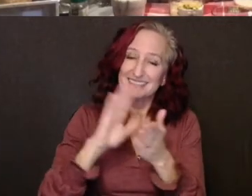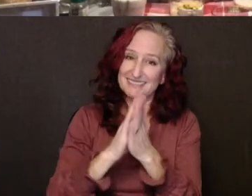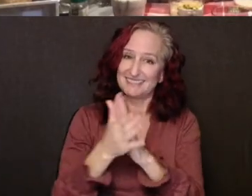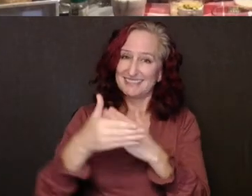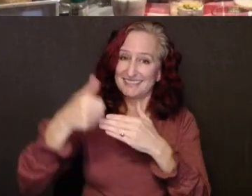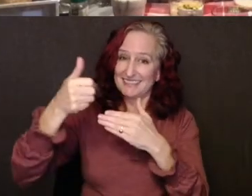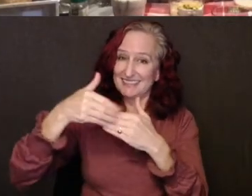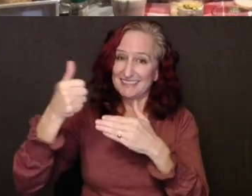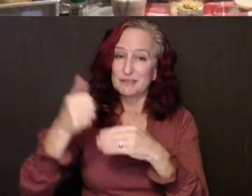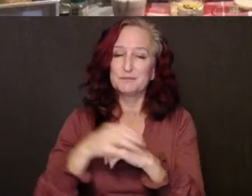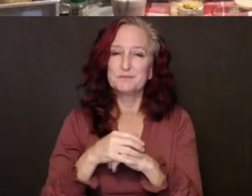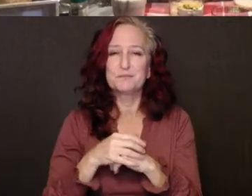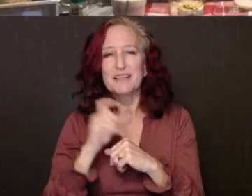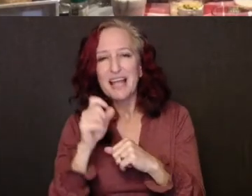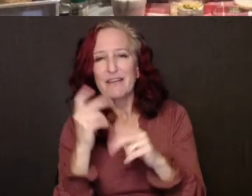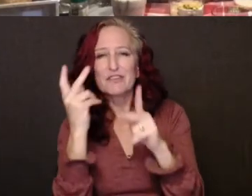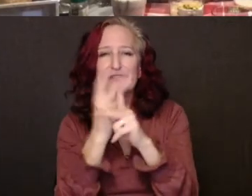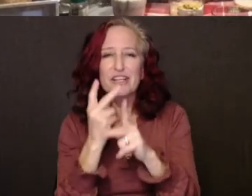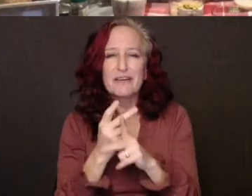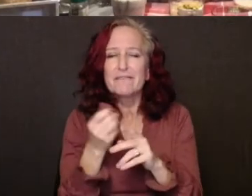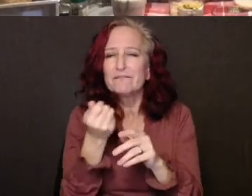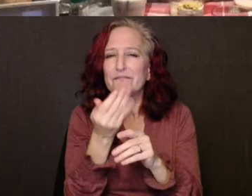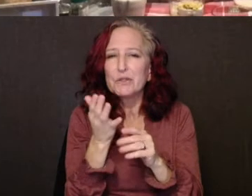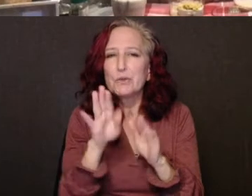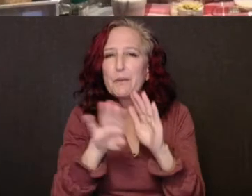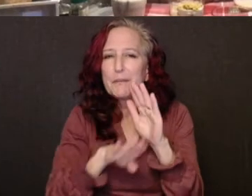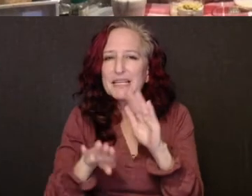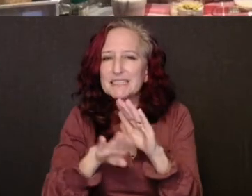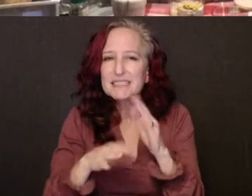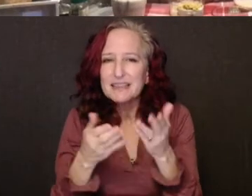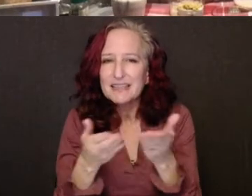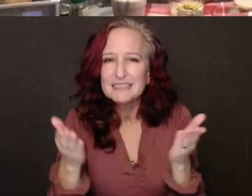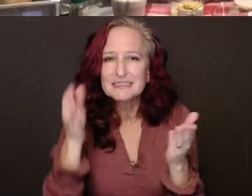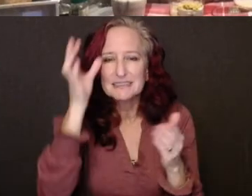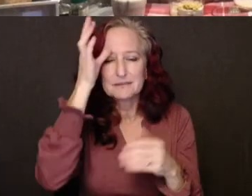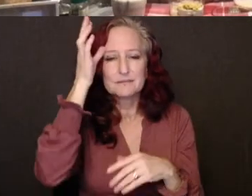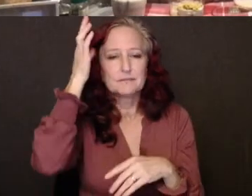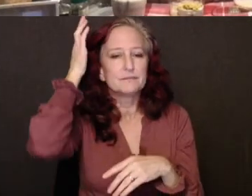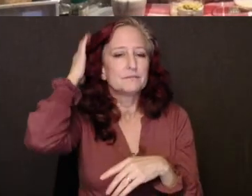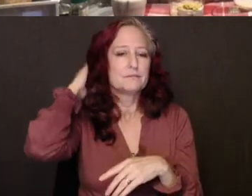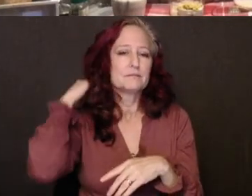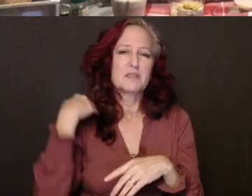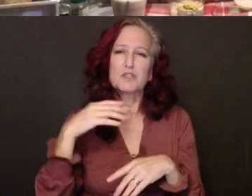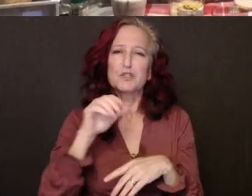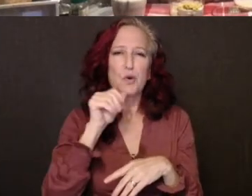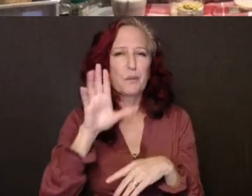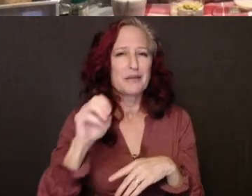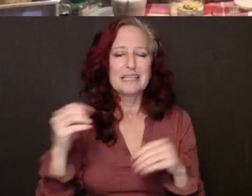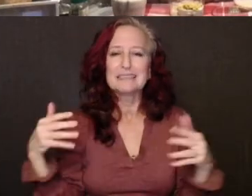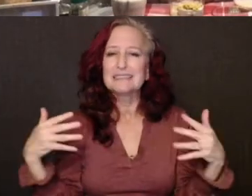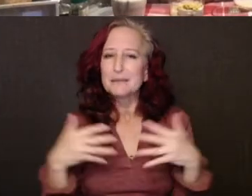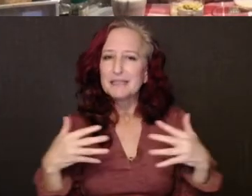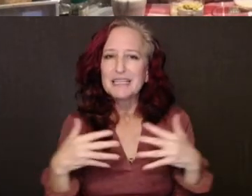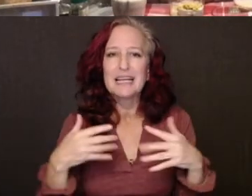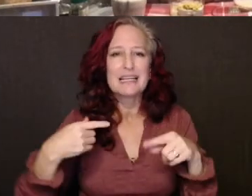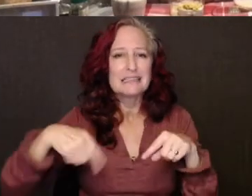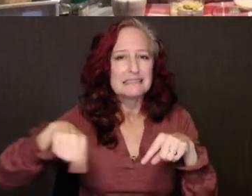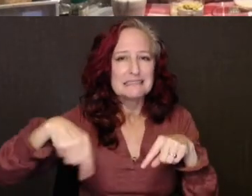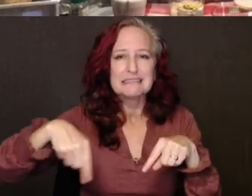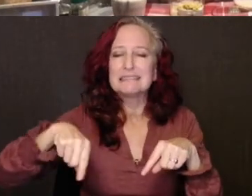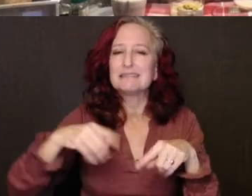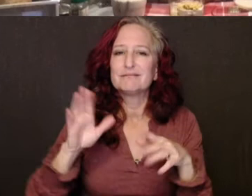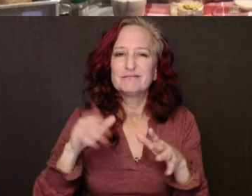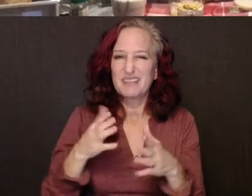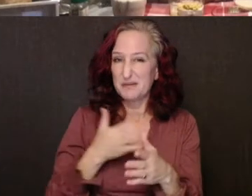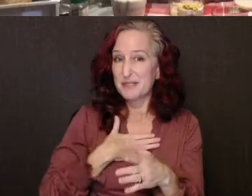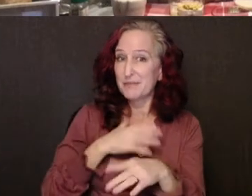that plunge and doing a little bit of research. Like I won't deny that like vegan baking does need a little bit of research. But